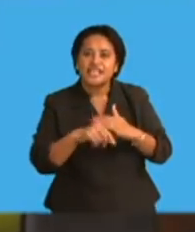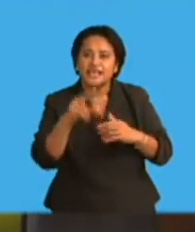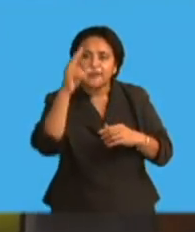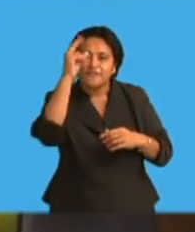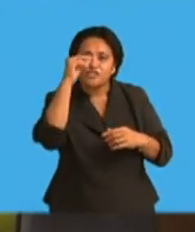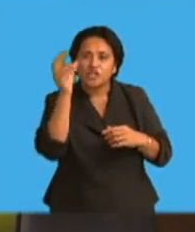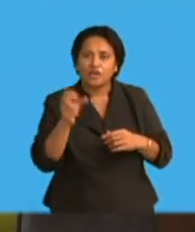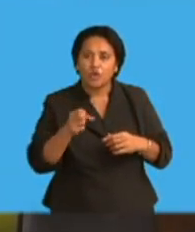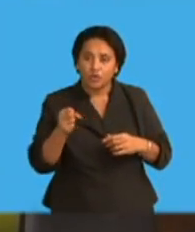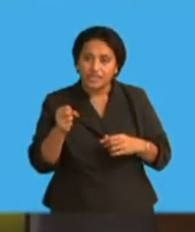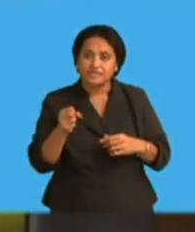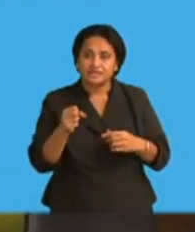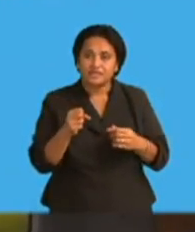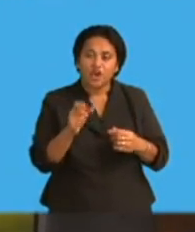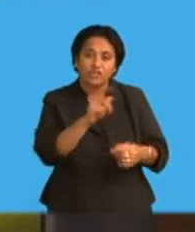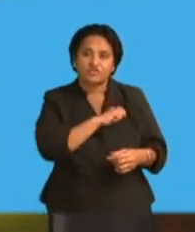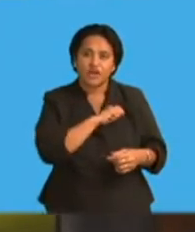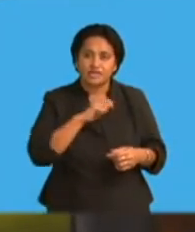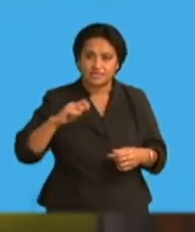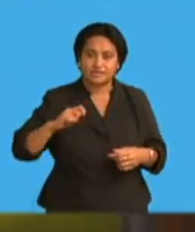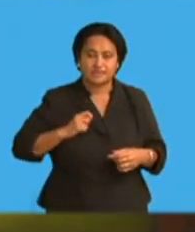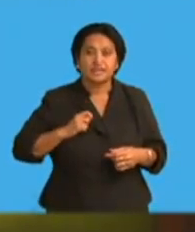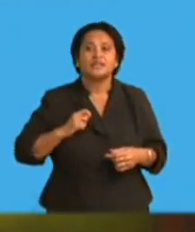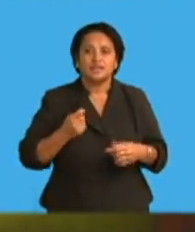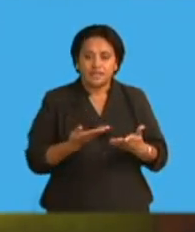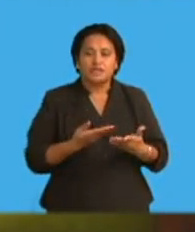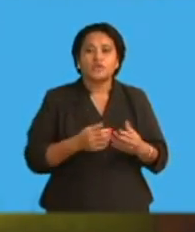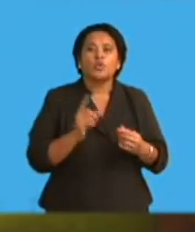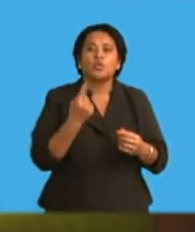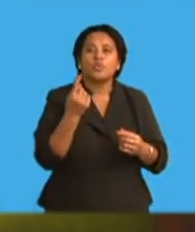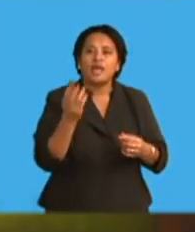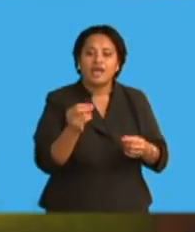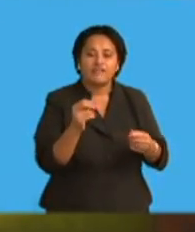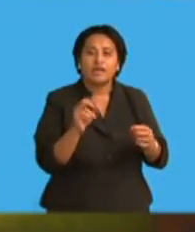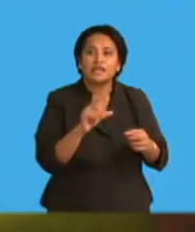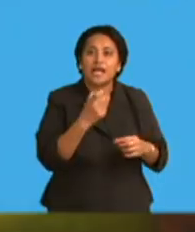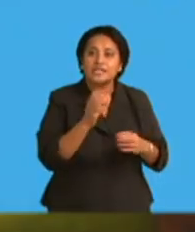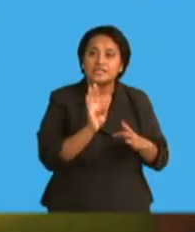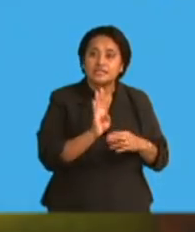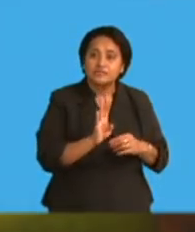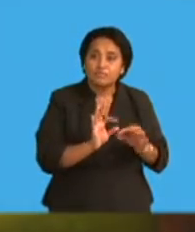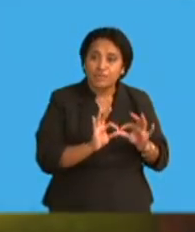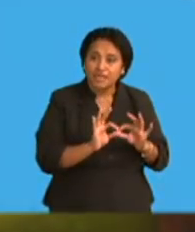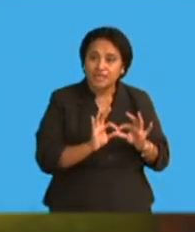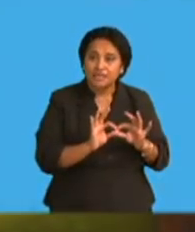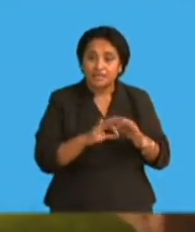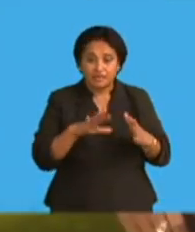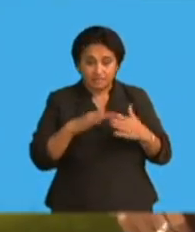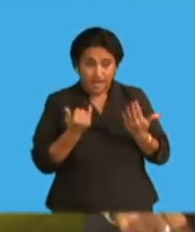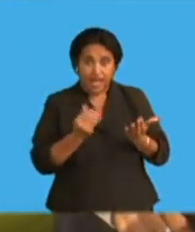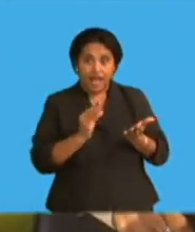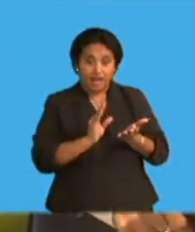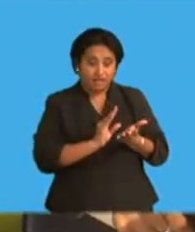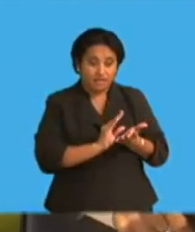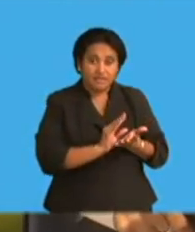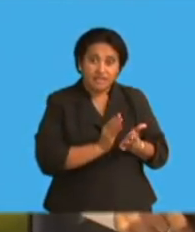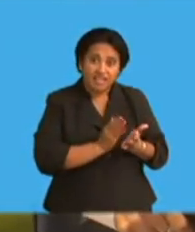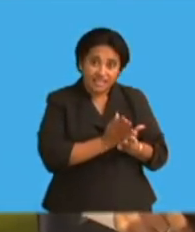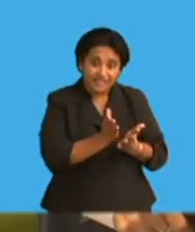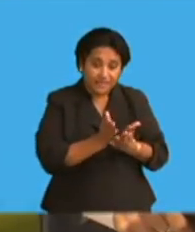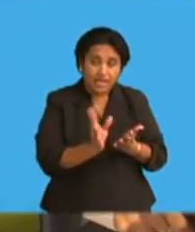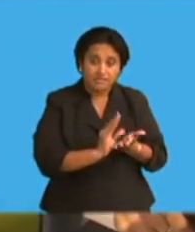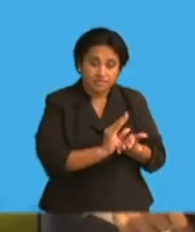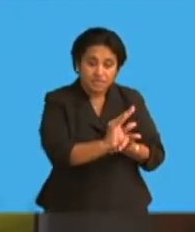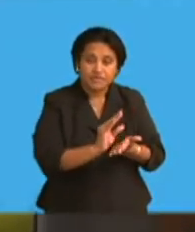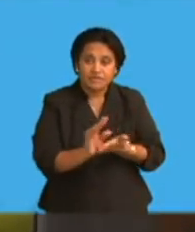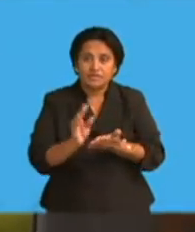got the Class B shares. Under this government, now the dividend payment is equal. Before, the dividend payment was disequal. Class A